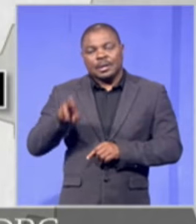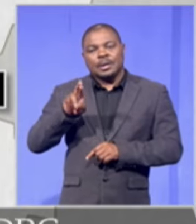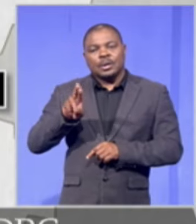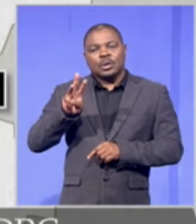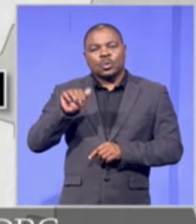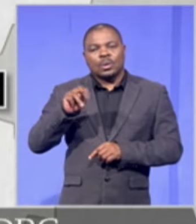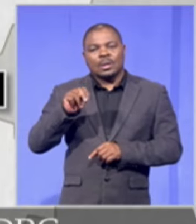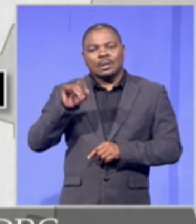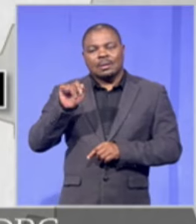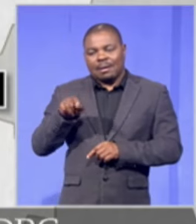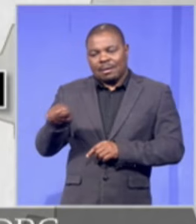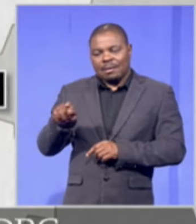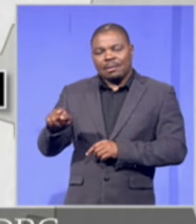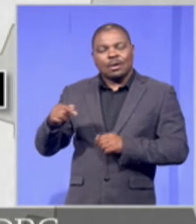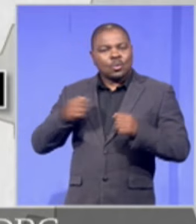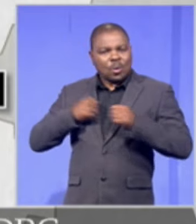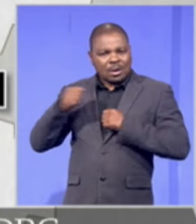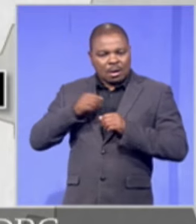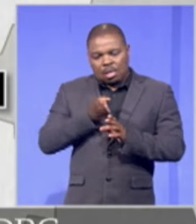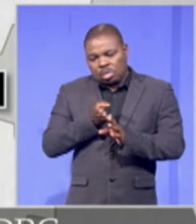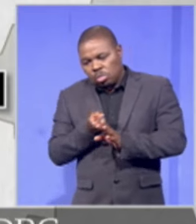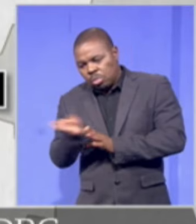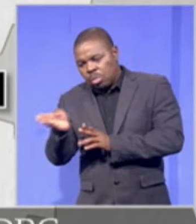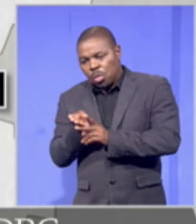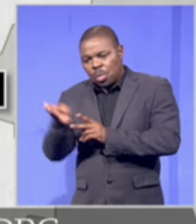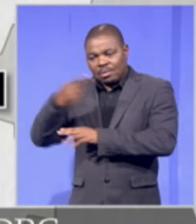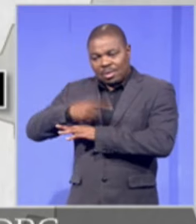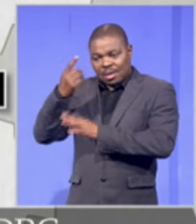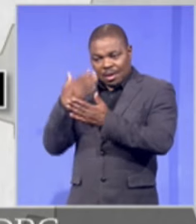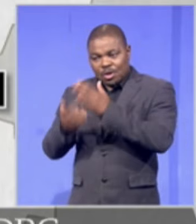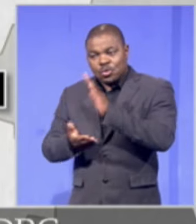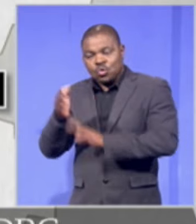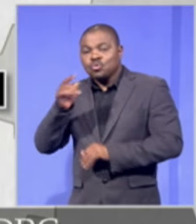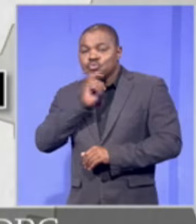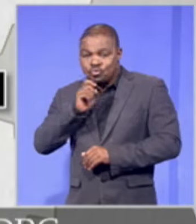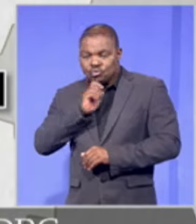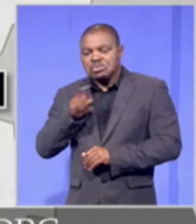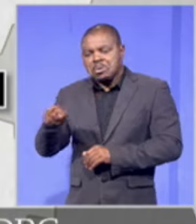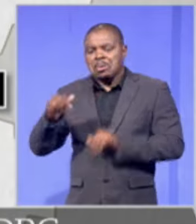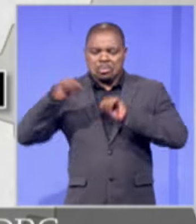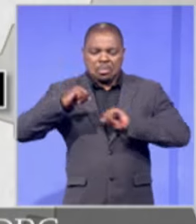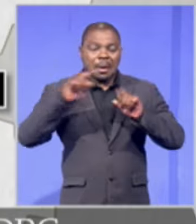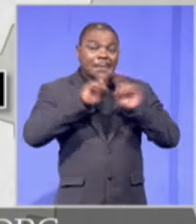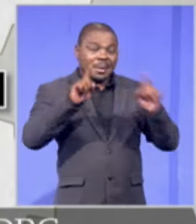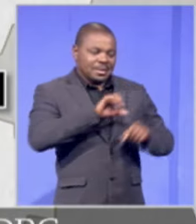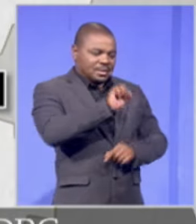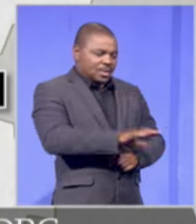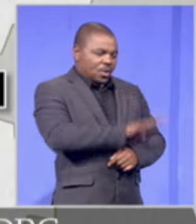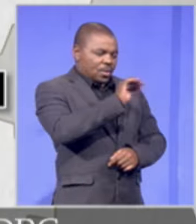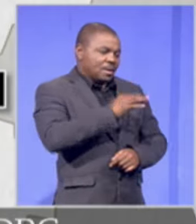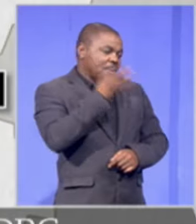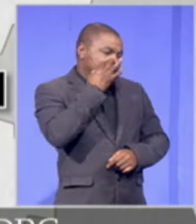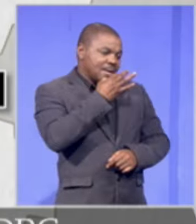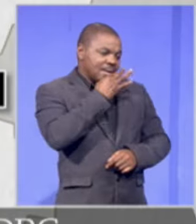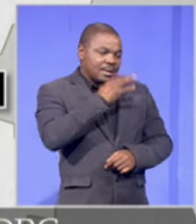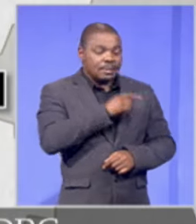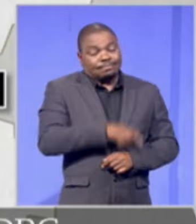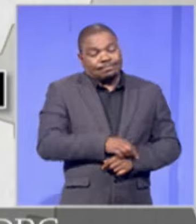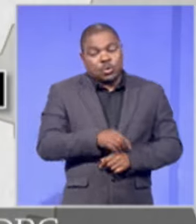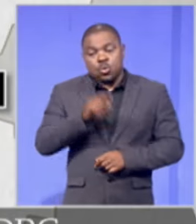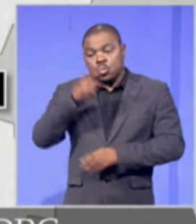le haufinyana ba ya dumela. Bothata sesole sa Afrika Borwa se re ha re sebedisa le dibuo leo ha re fihla mo